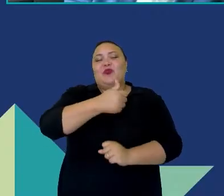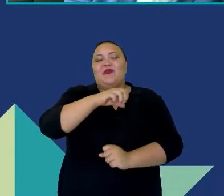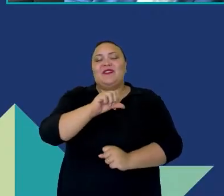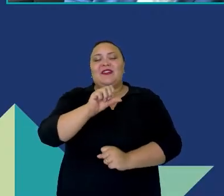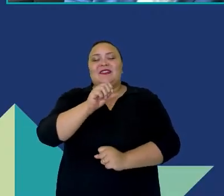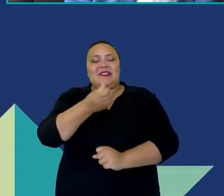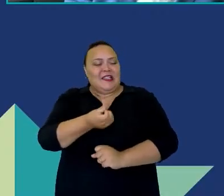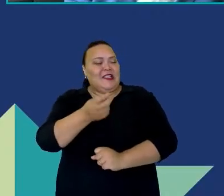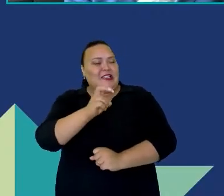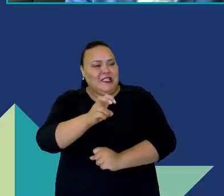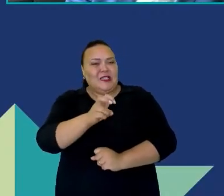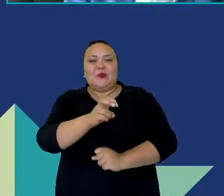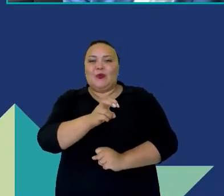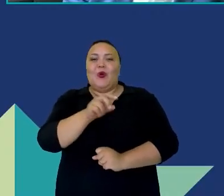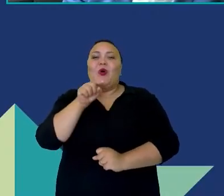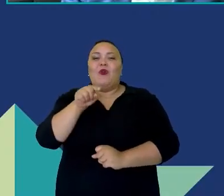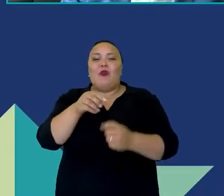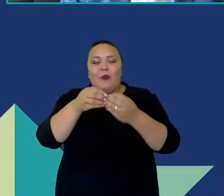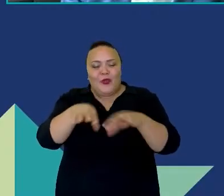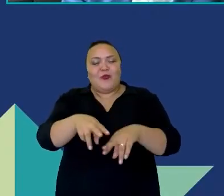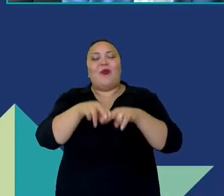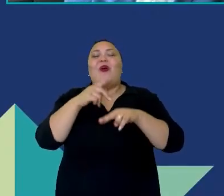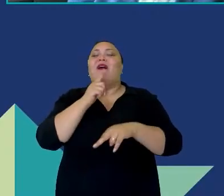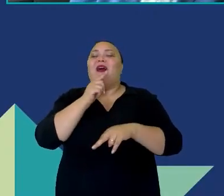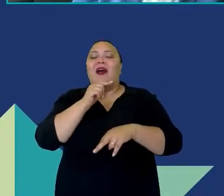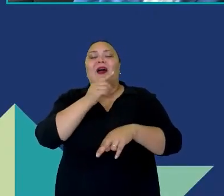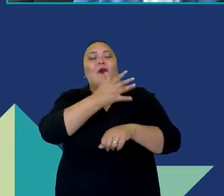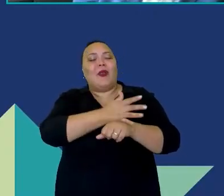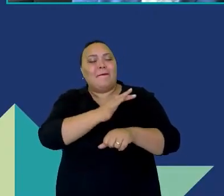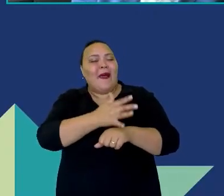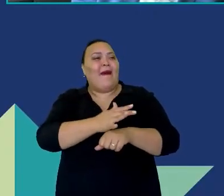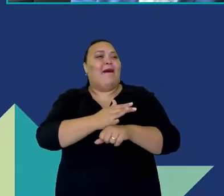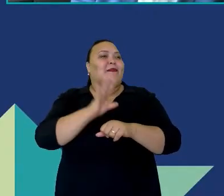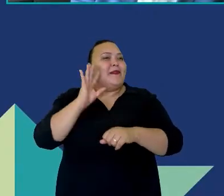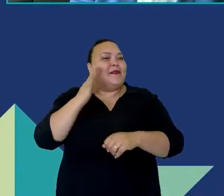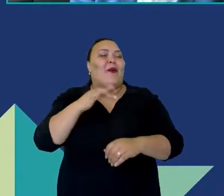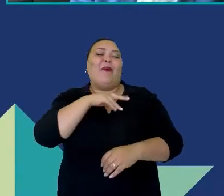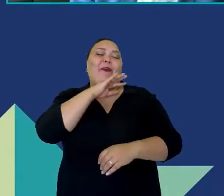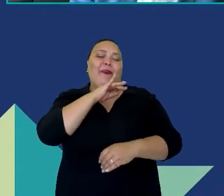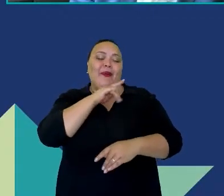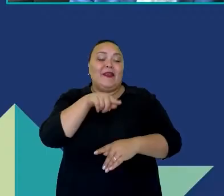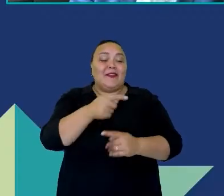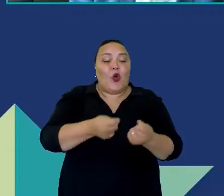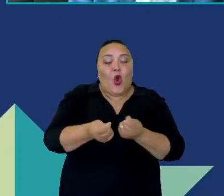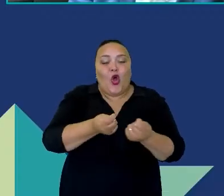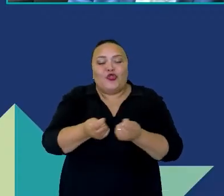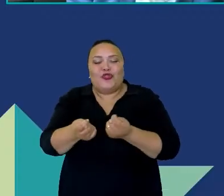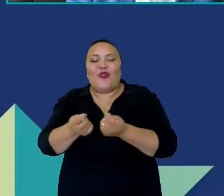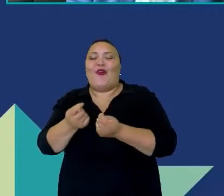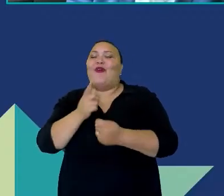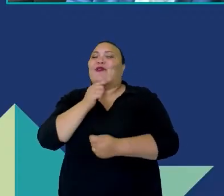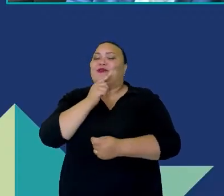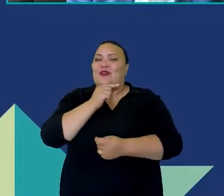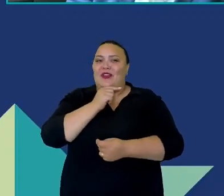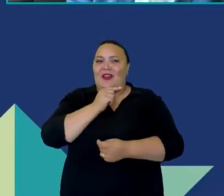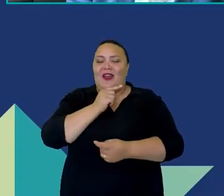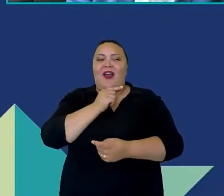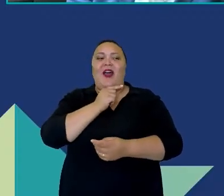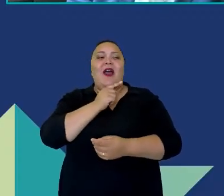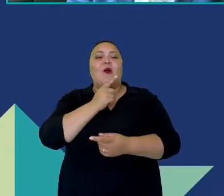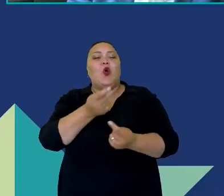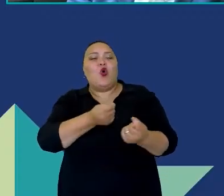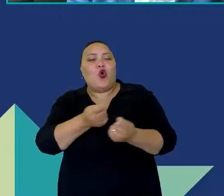practices, poor pool control, incorrectly installed drainage pipes, and piping failure